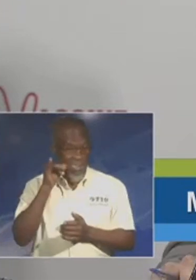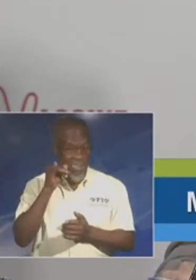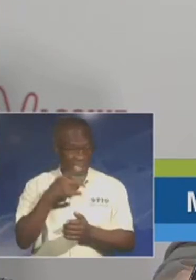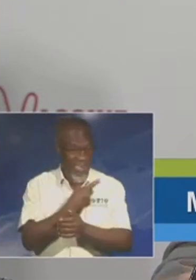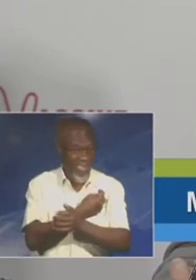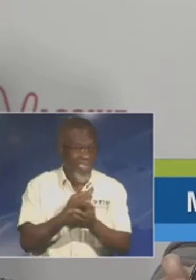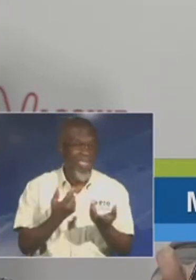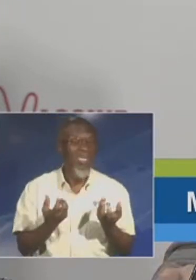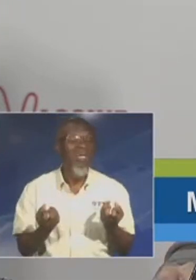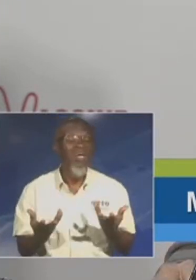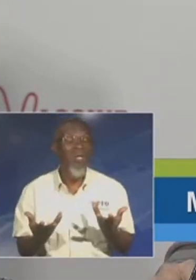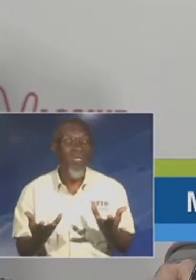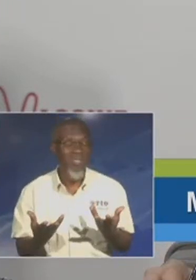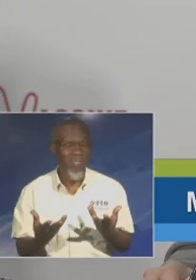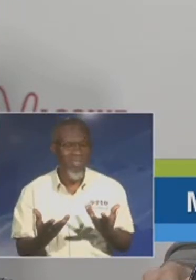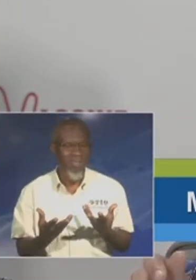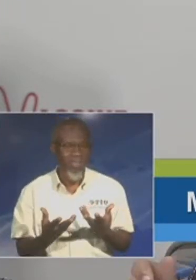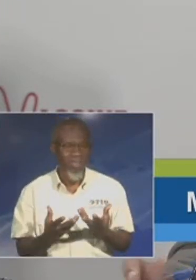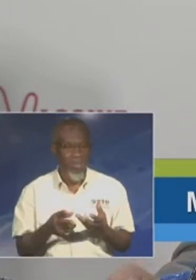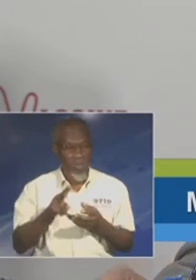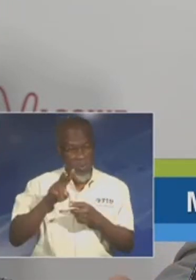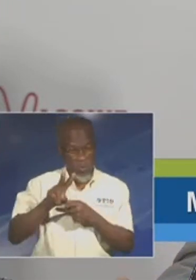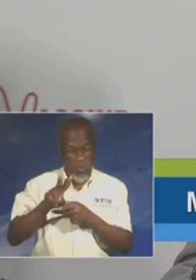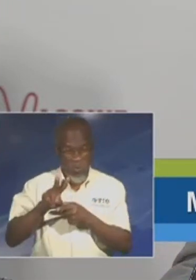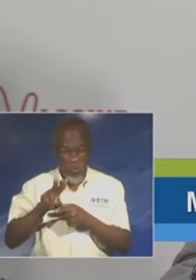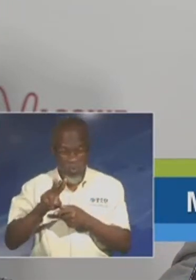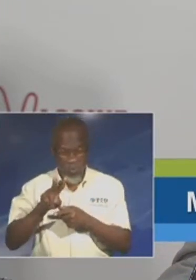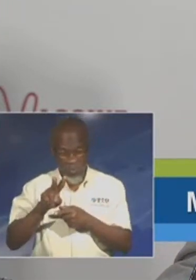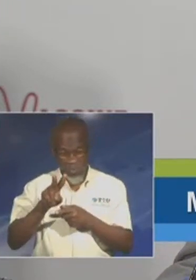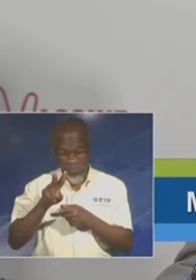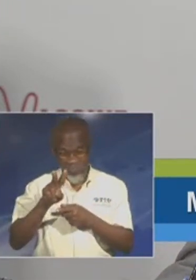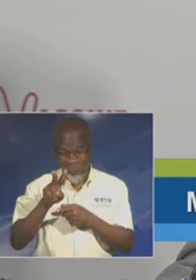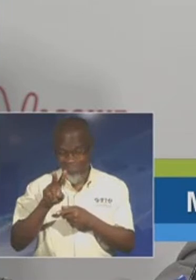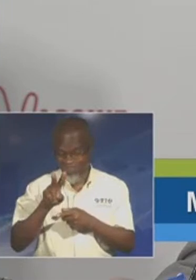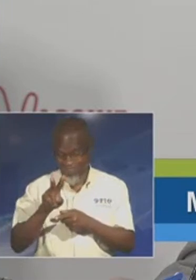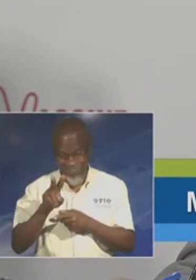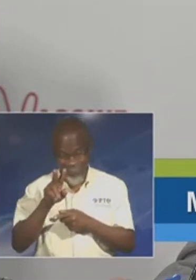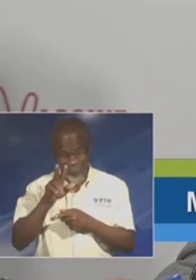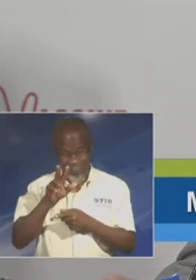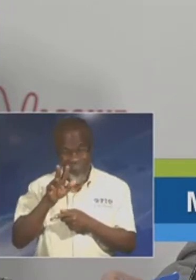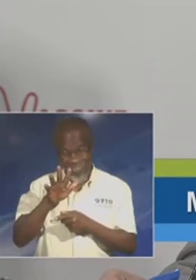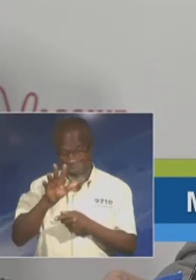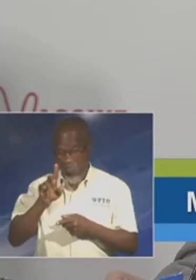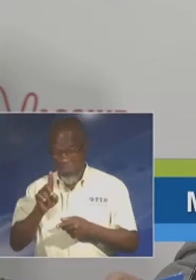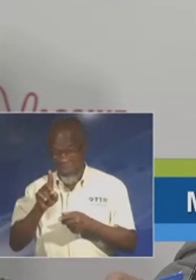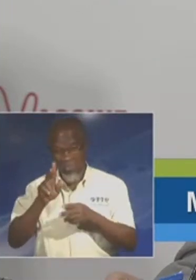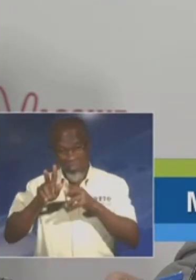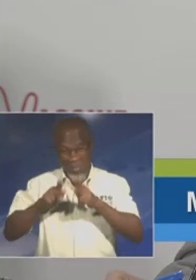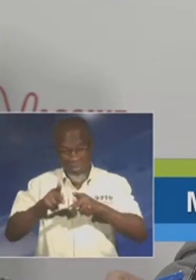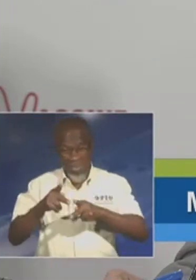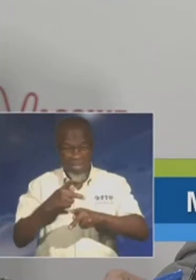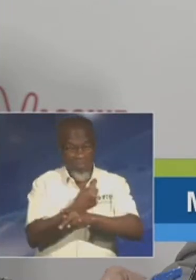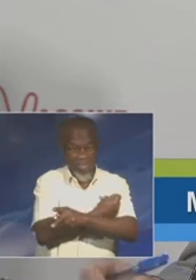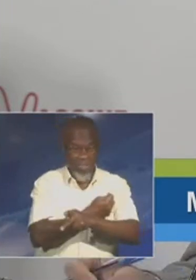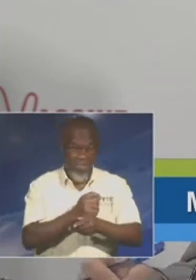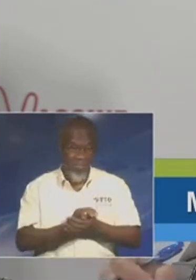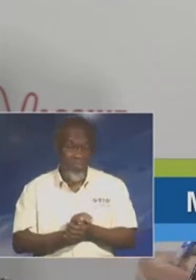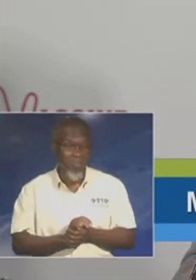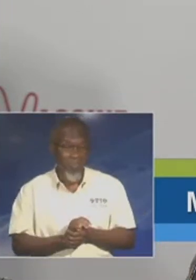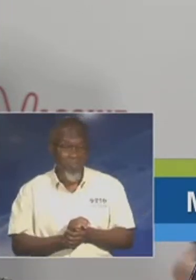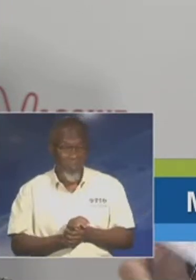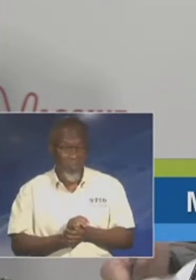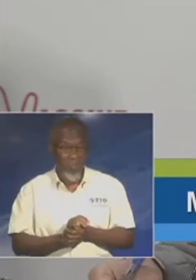roughly 291 persons only, which is a combination of first dose, second dose,